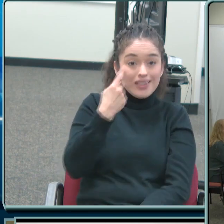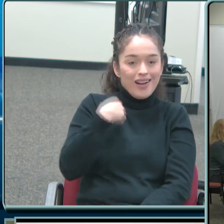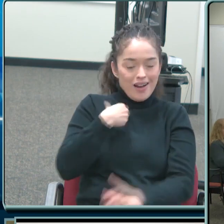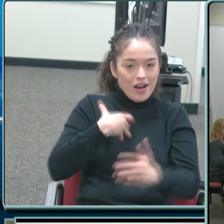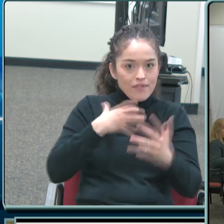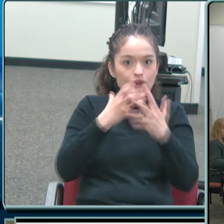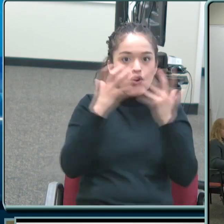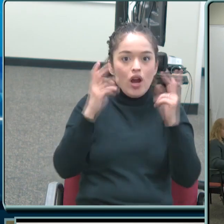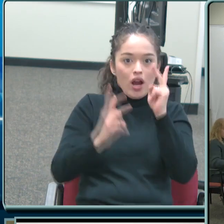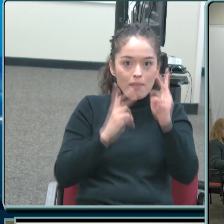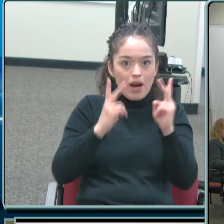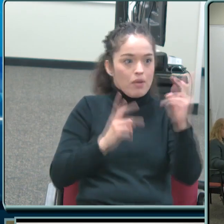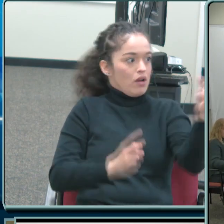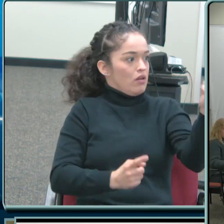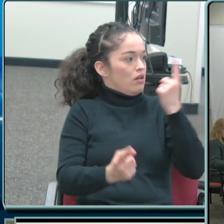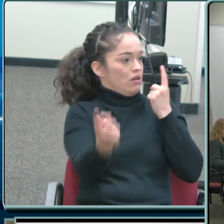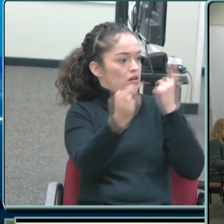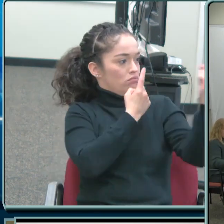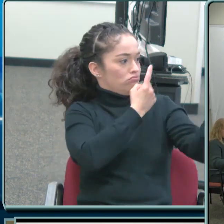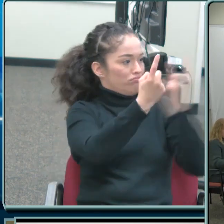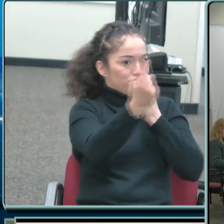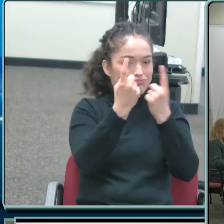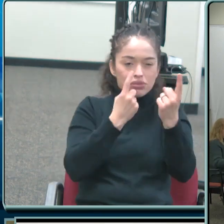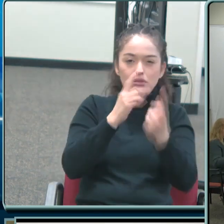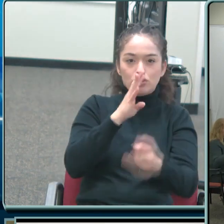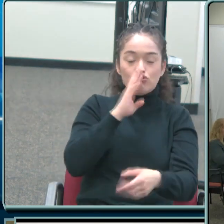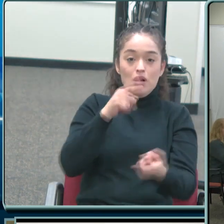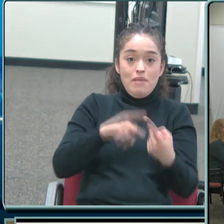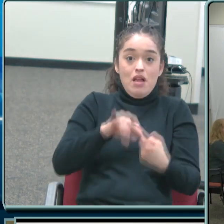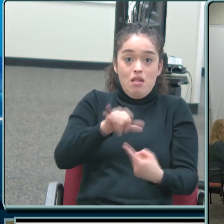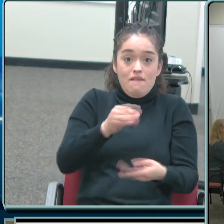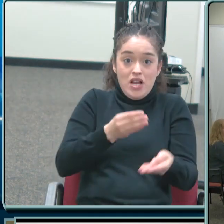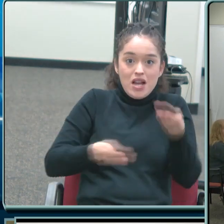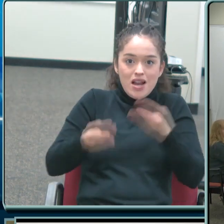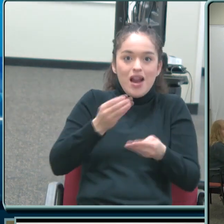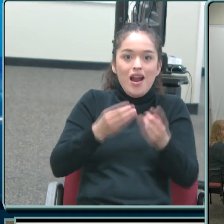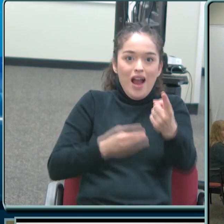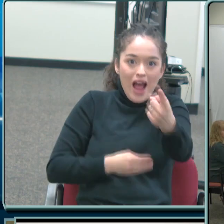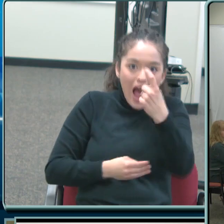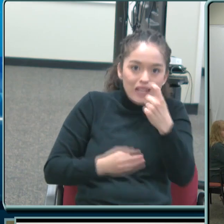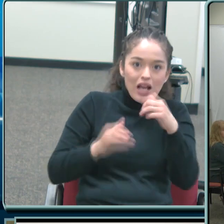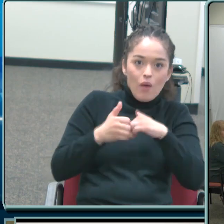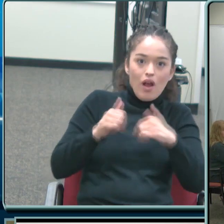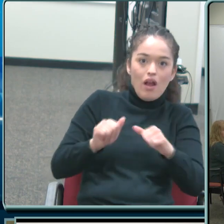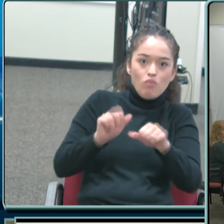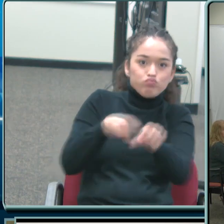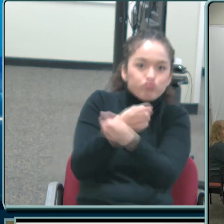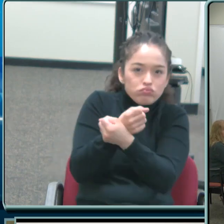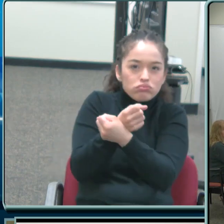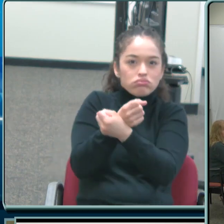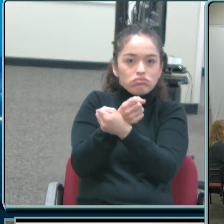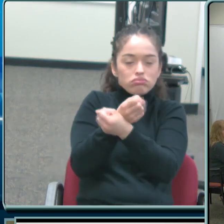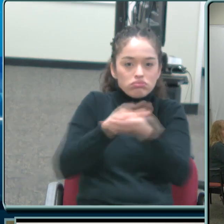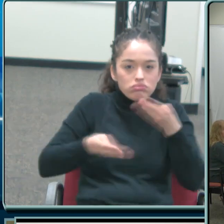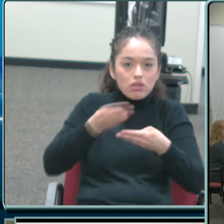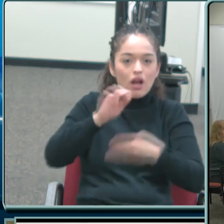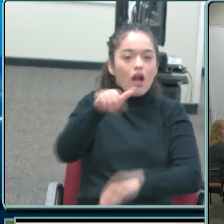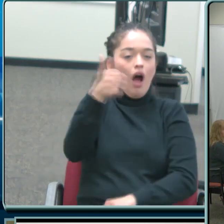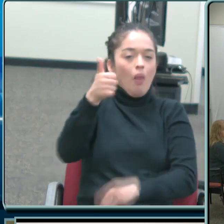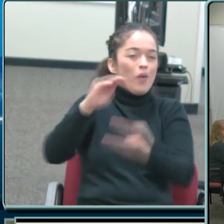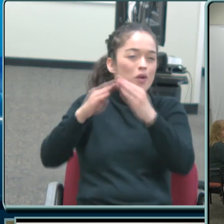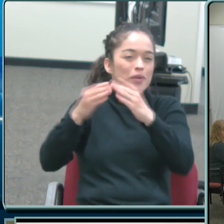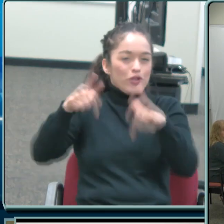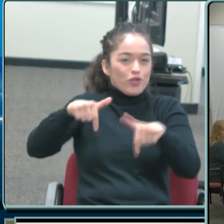had a lot of people approach me in other communities asking about this funding and asking how to procure that funding, kind of other communities in El Paso